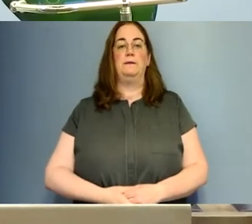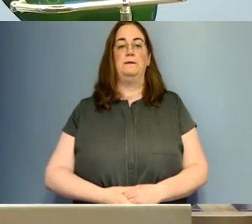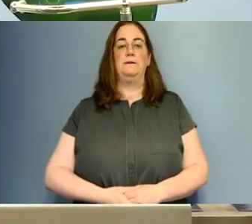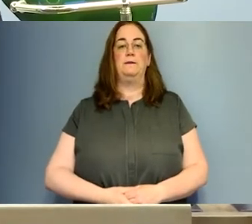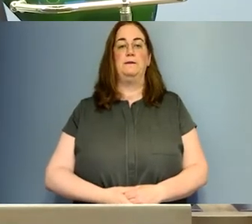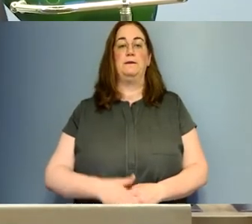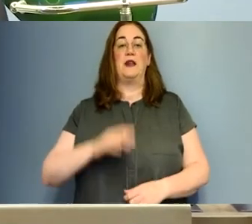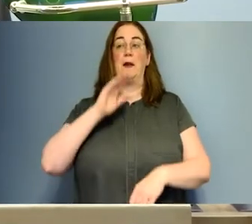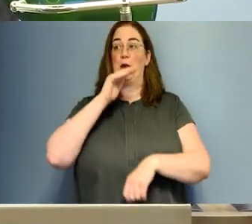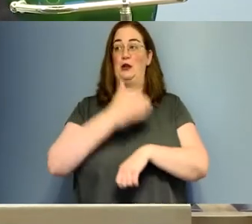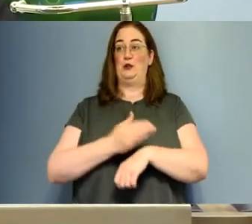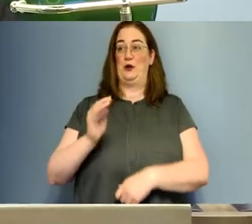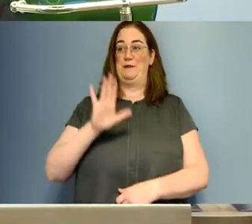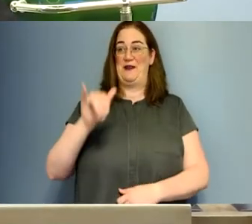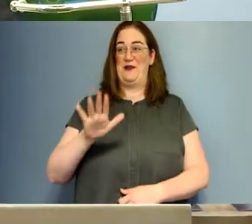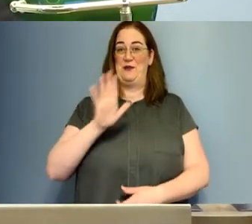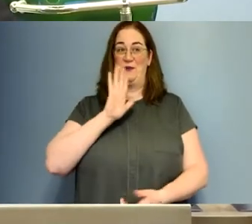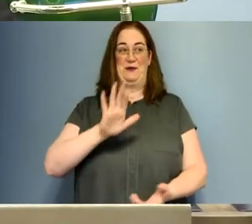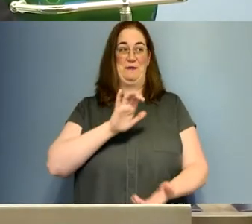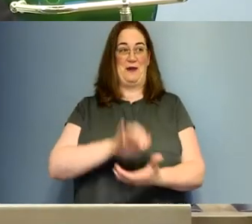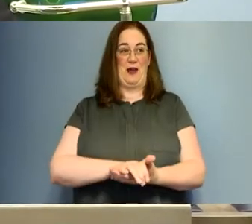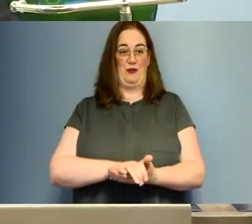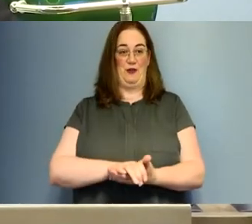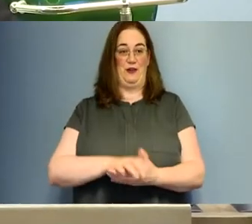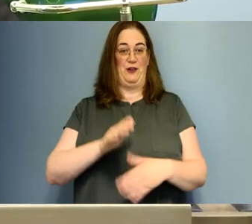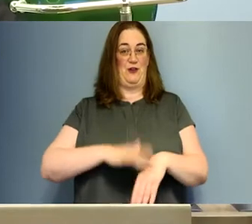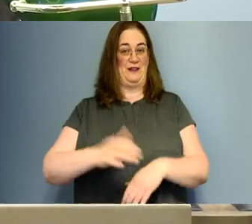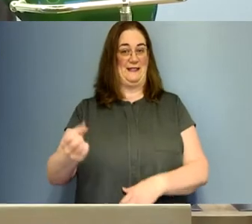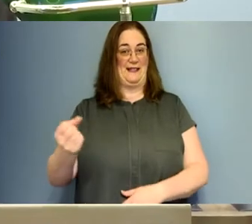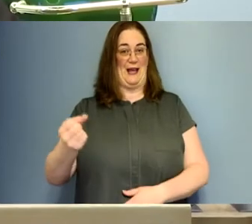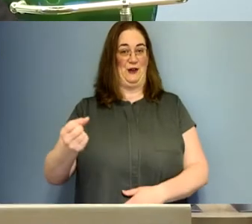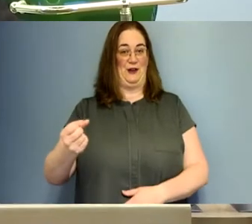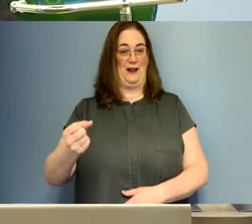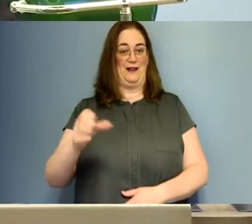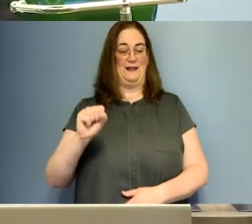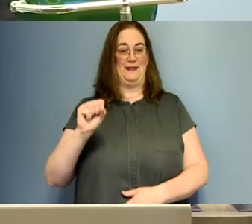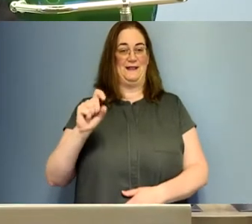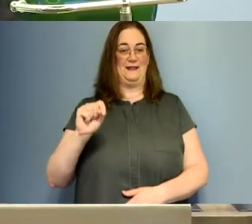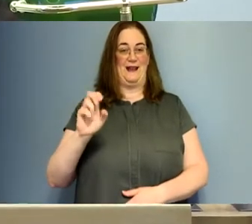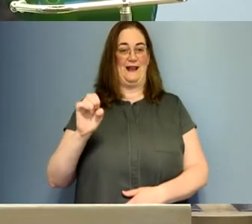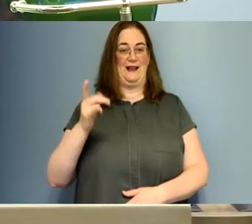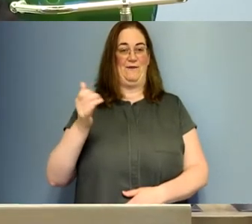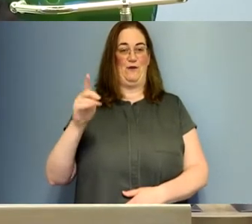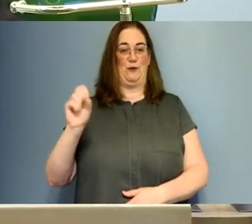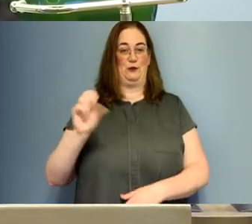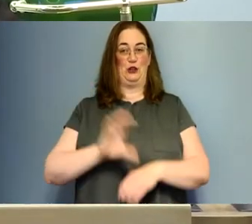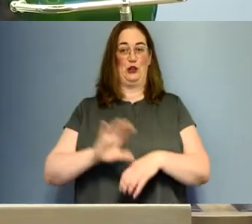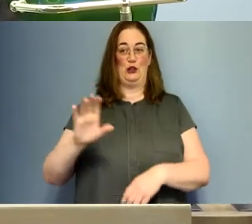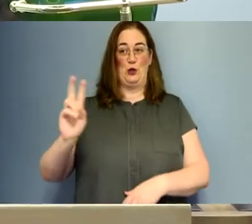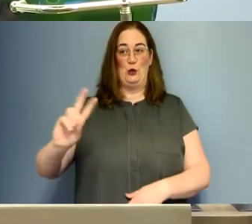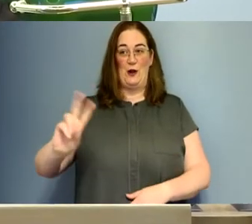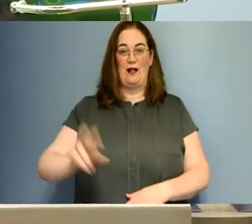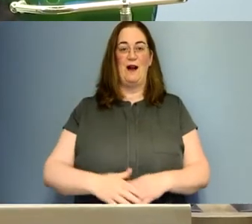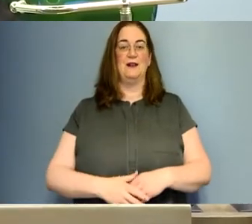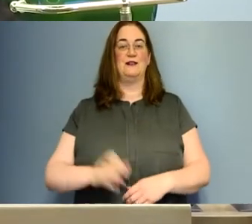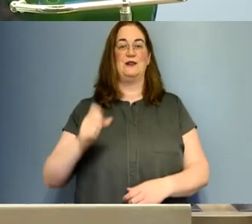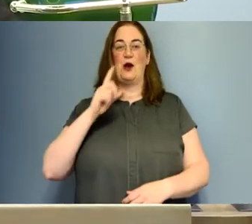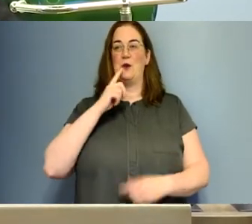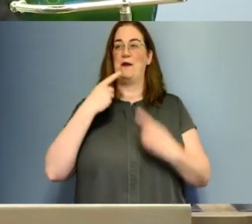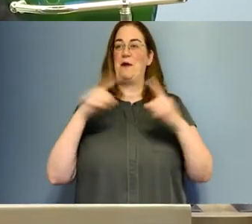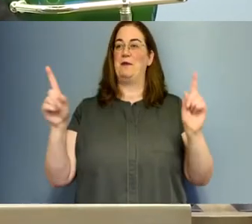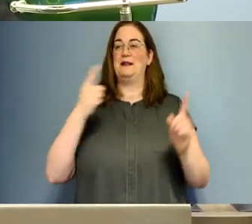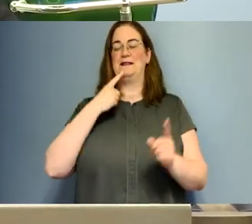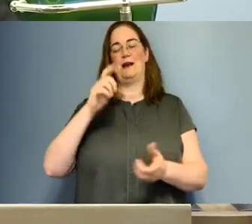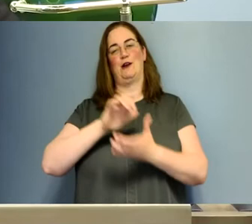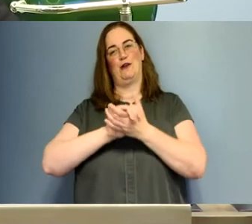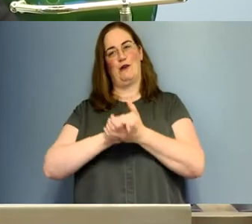my daughter Mary's getting married on Saturday at St. Ephraim Church at 2 o'clock. So I just want to publicly